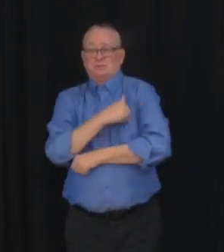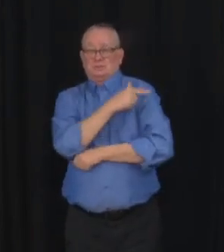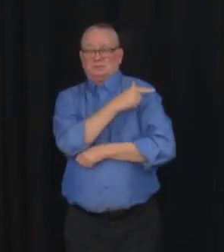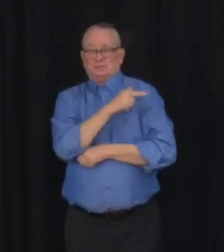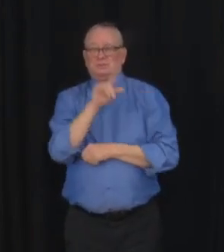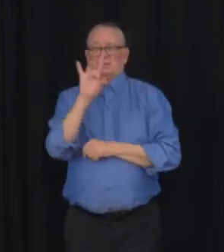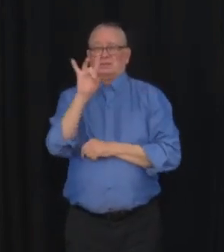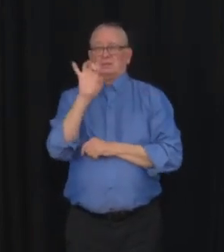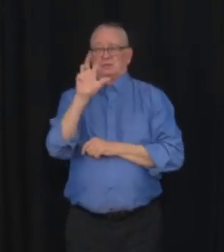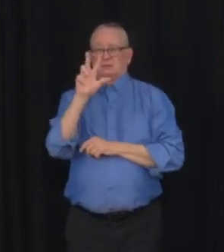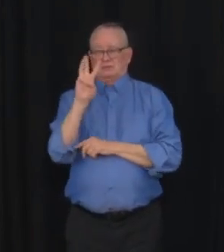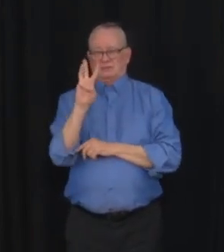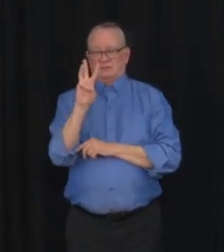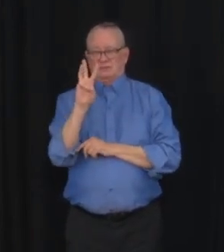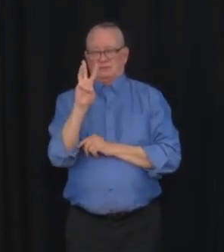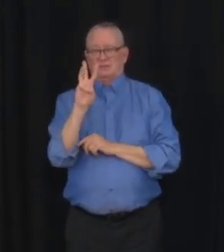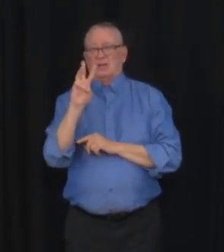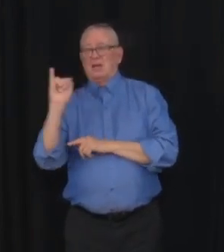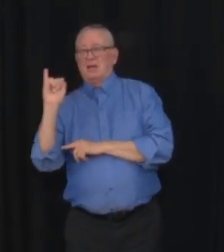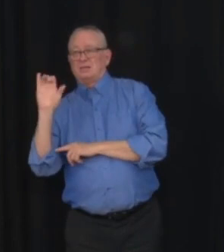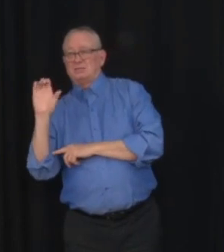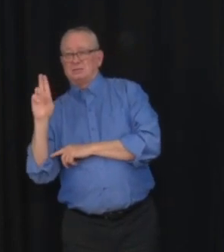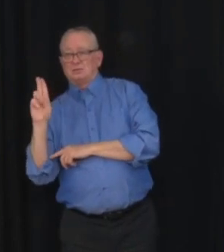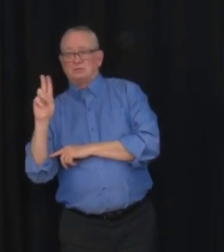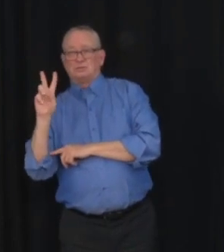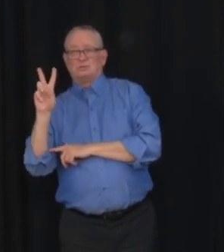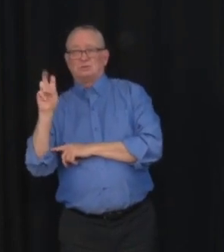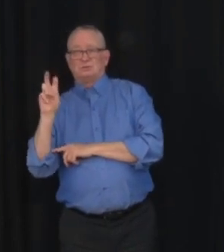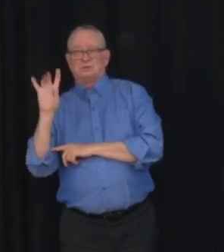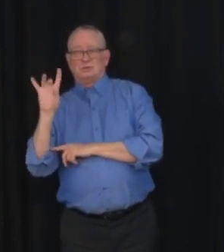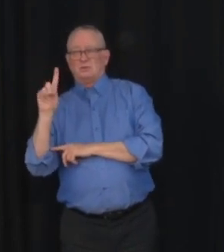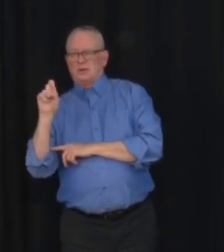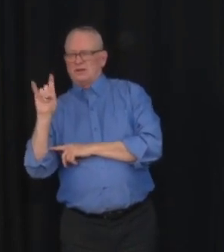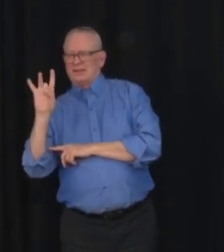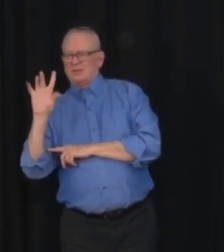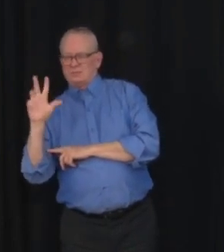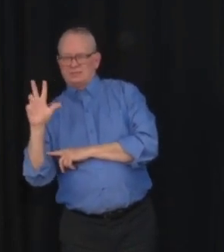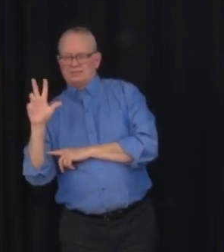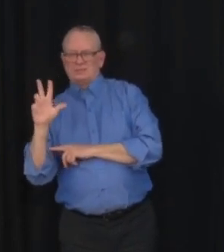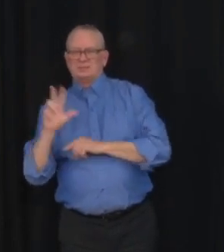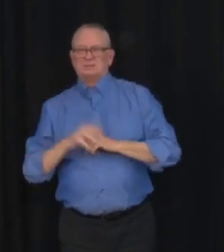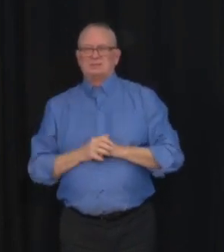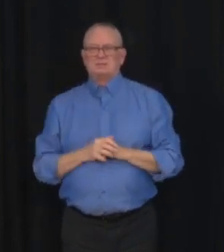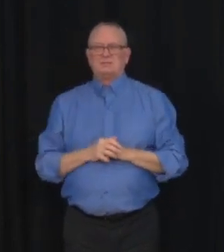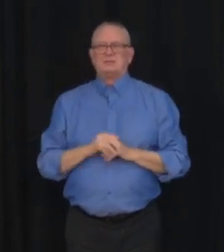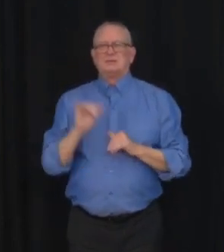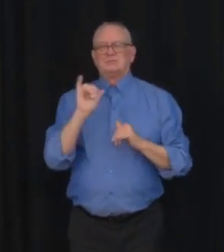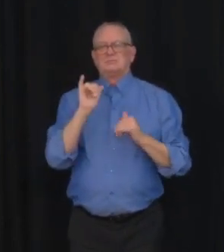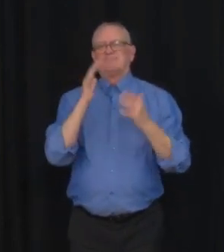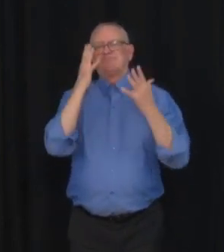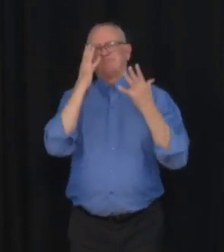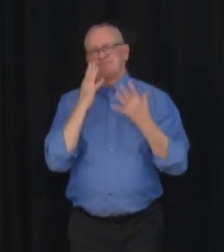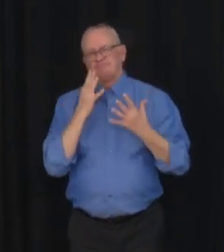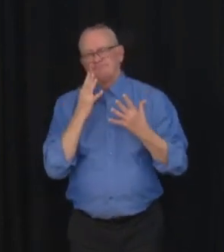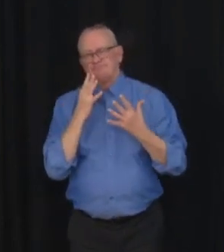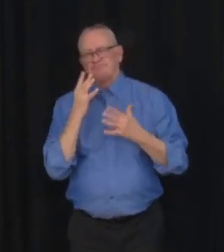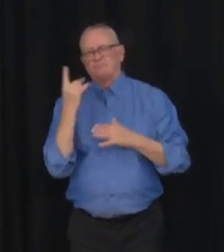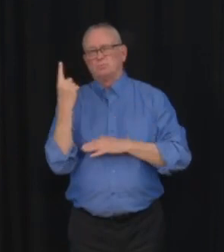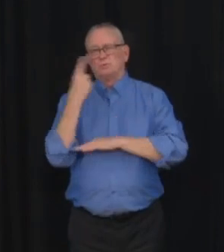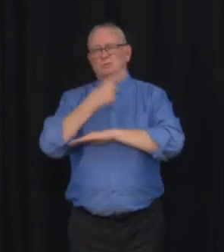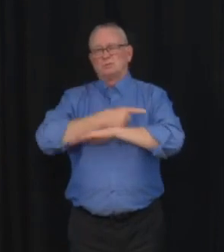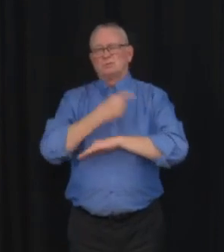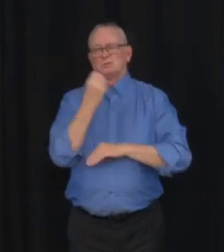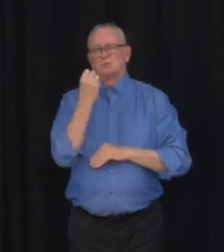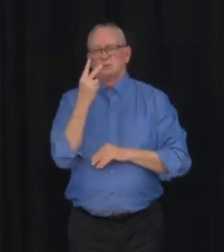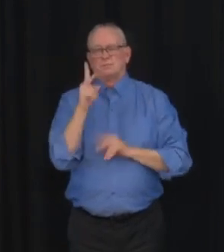including 183 in the ICU. Sadly, over the last 24 hours, 12 new deaths have been reported to